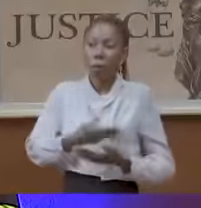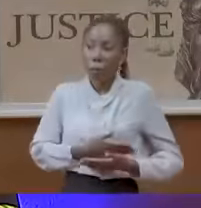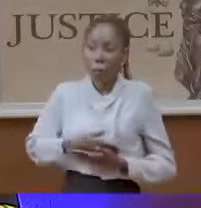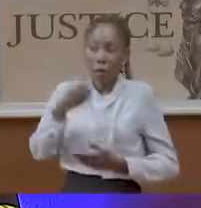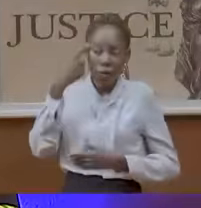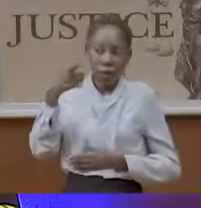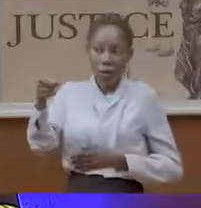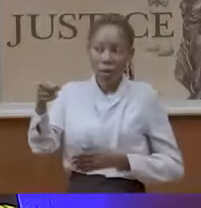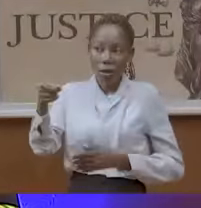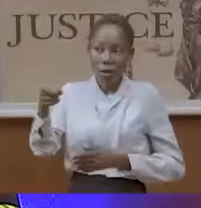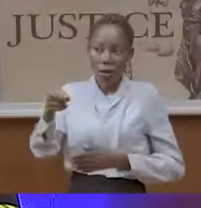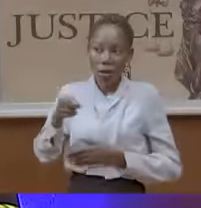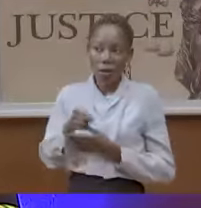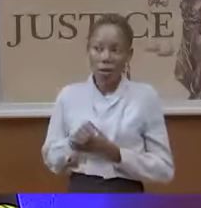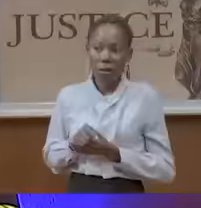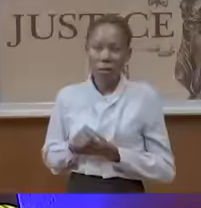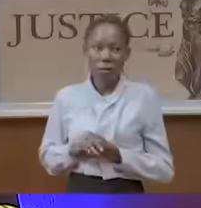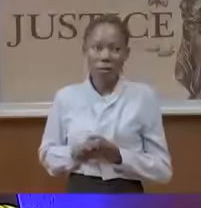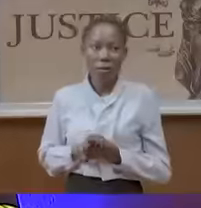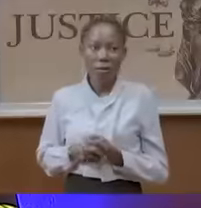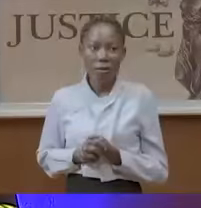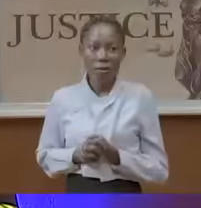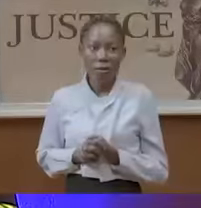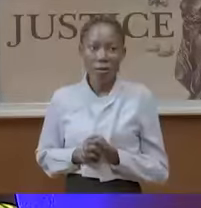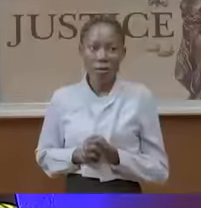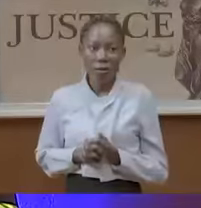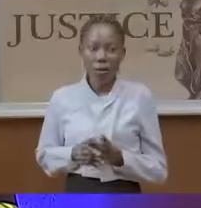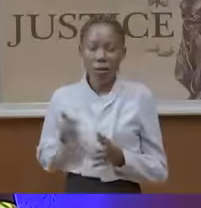The girl is not married up to today. She never had any issue in her life.